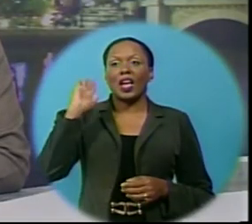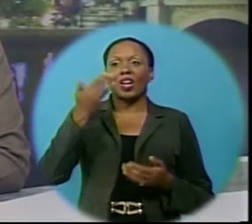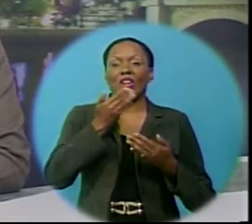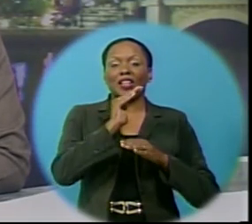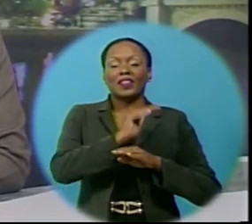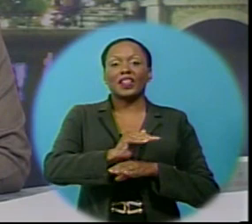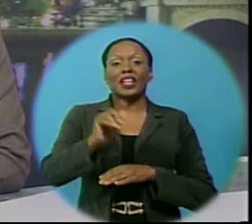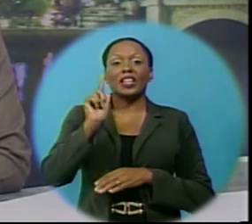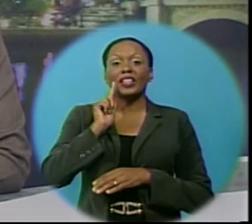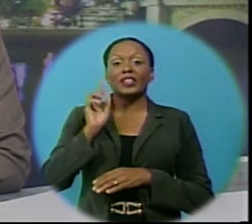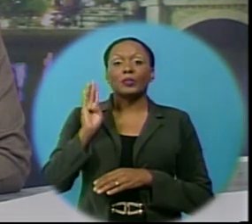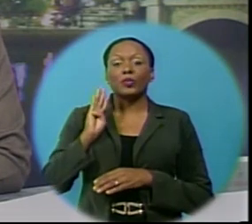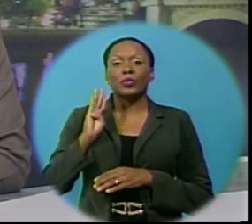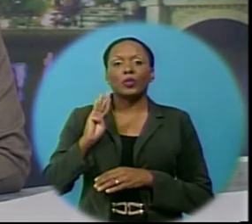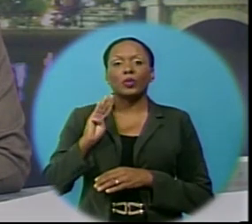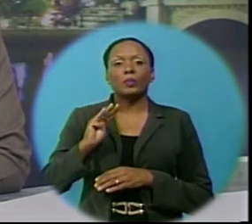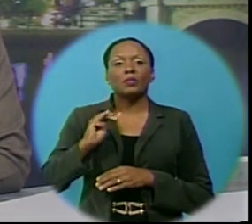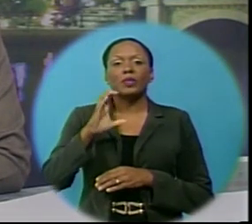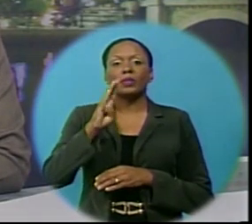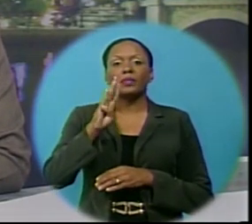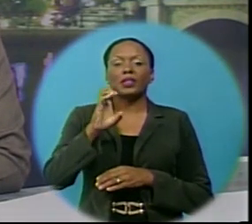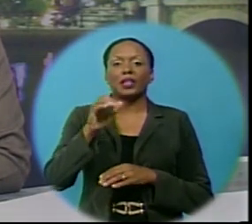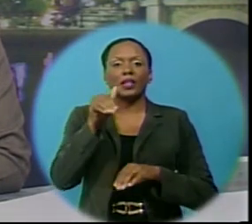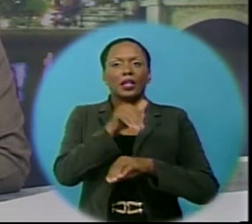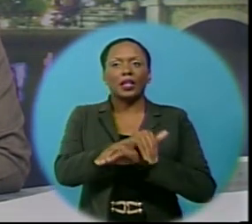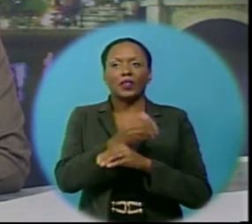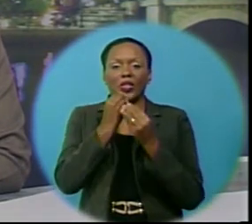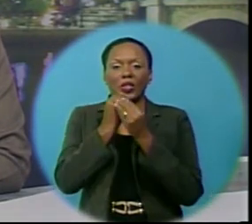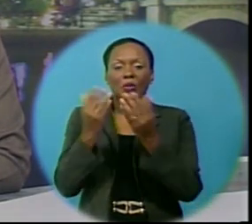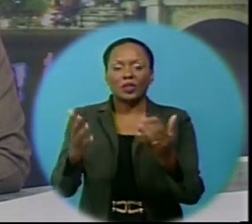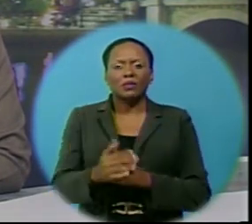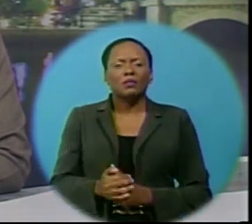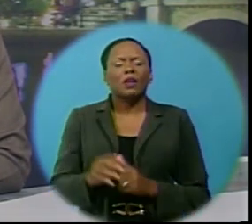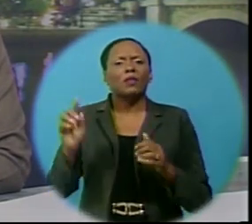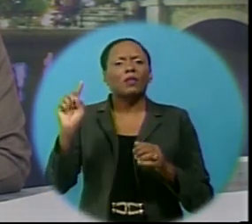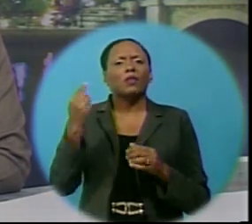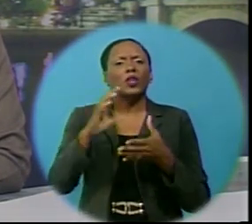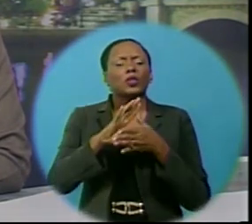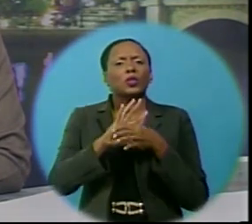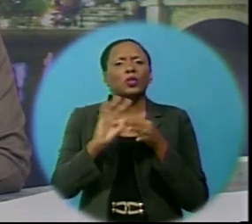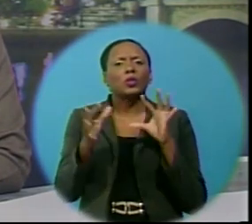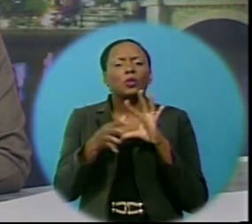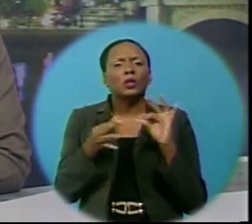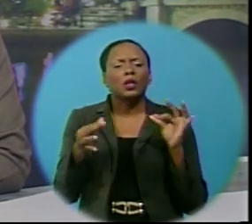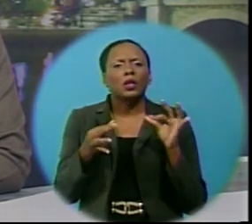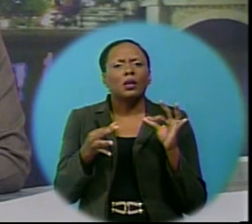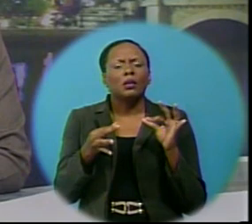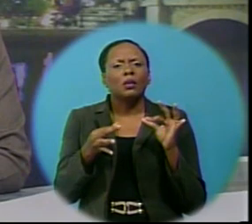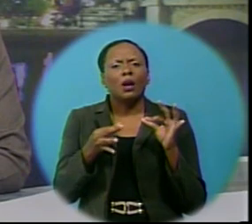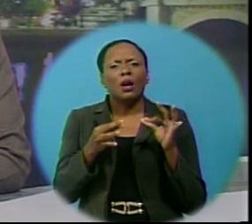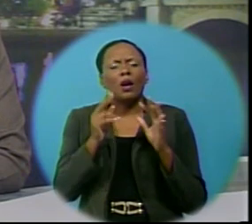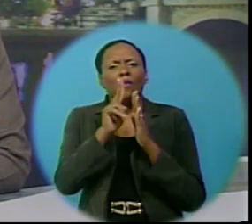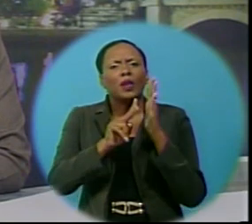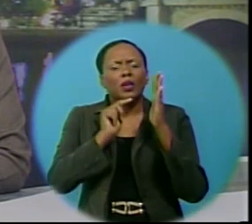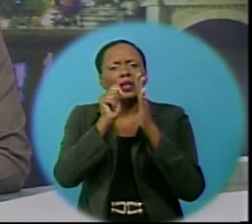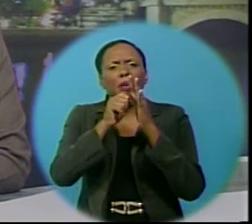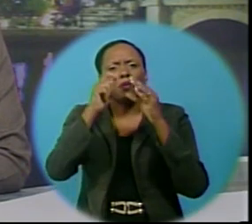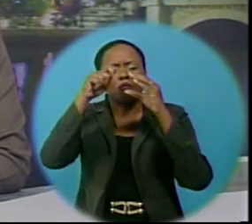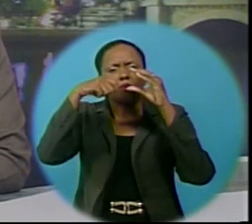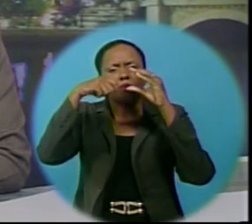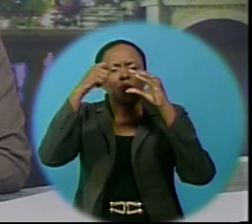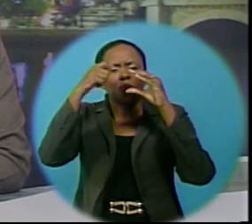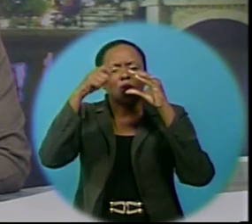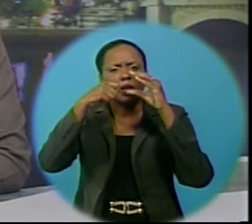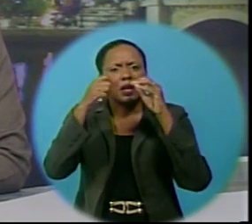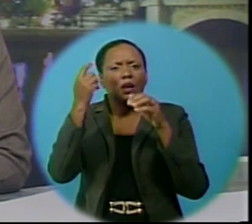Hello, good evening. I'm Lisa Broom. This is the CBC Evening News. We begin our news tonight with a disturbing video taken at a funeral